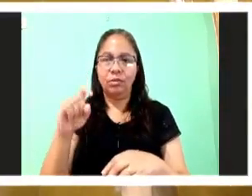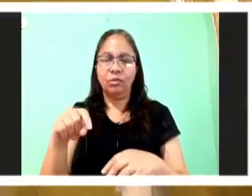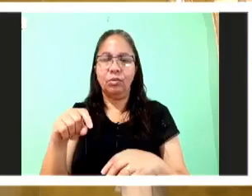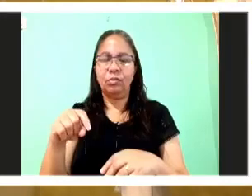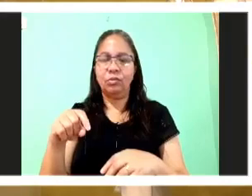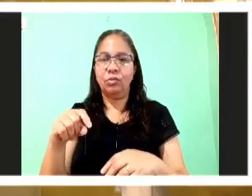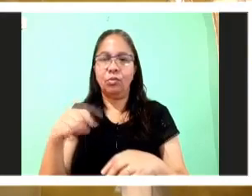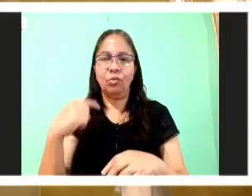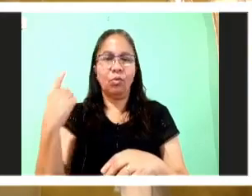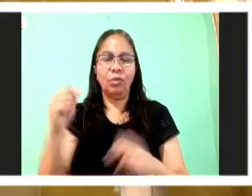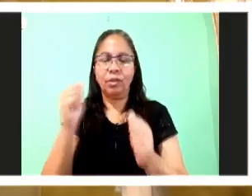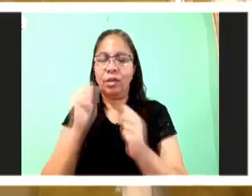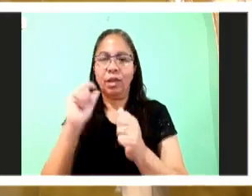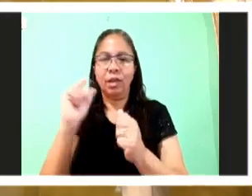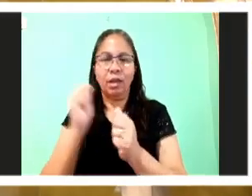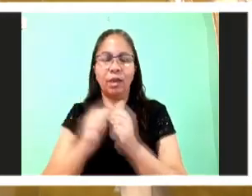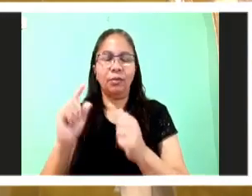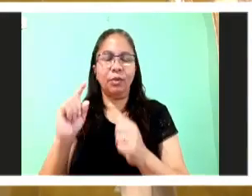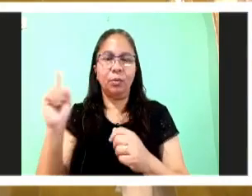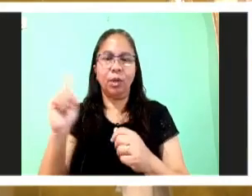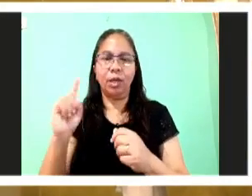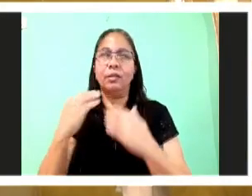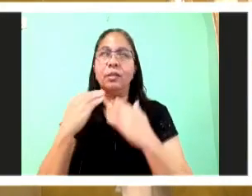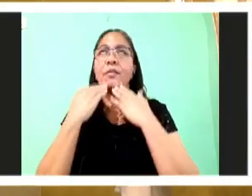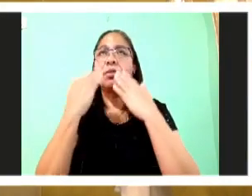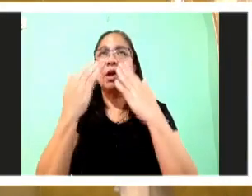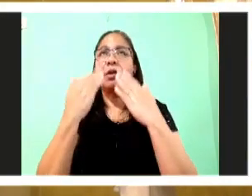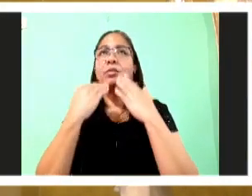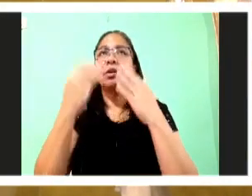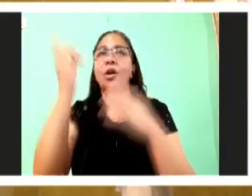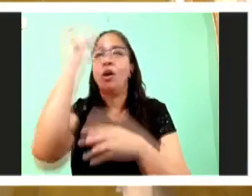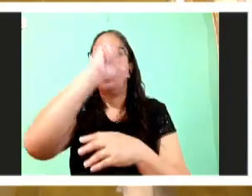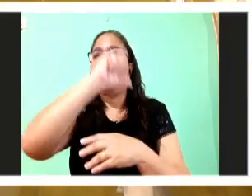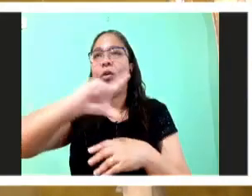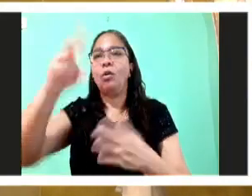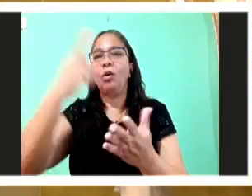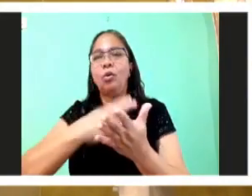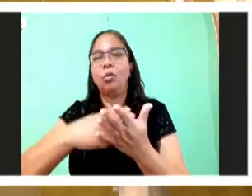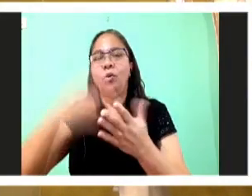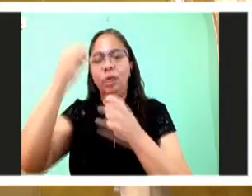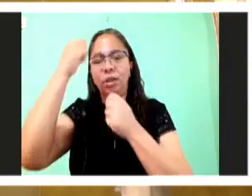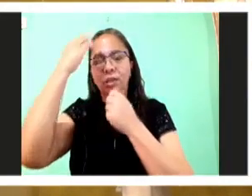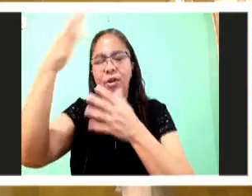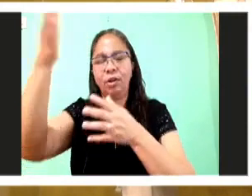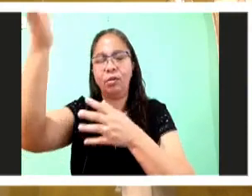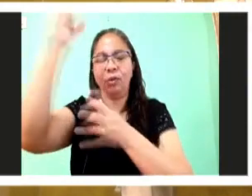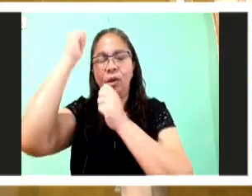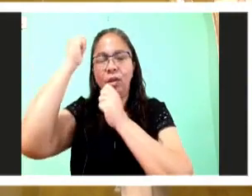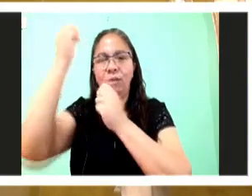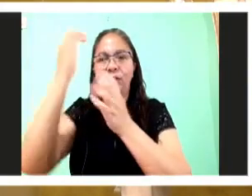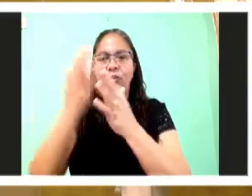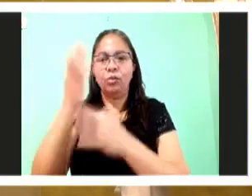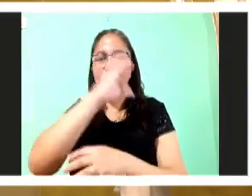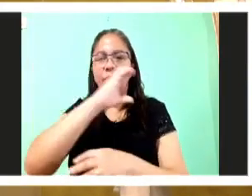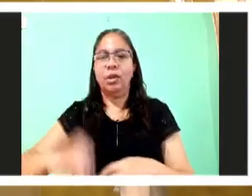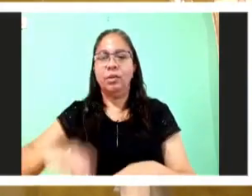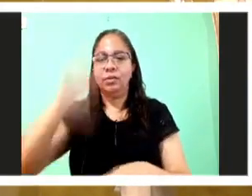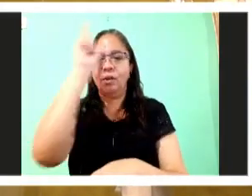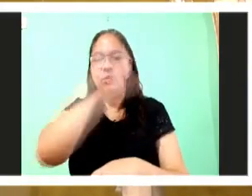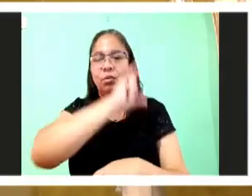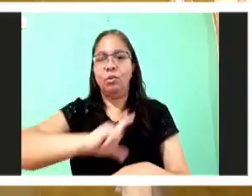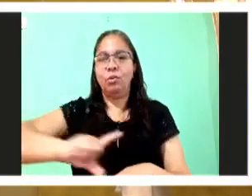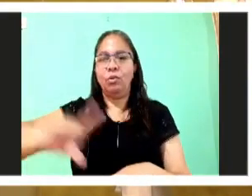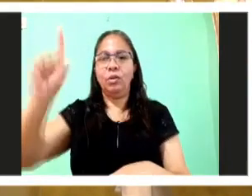and everywhere to give you thanks. Lord, Holy Father, Almighty and Eternal God, through Christ our Lord, his death